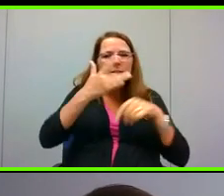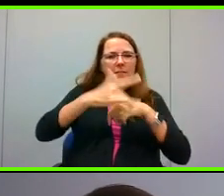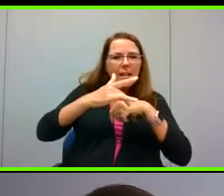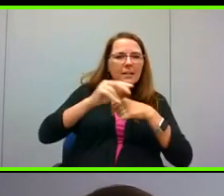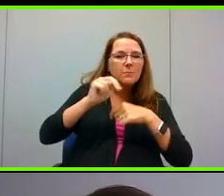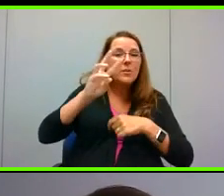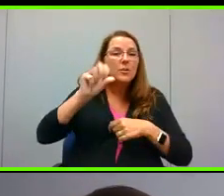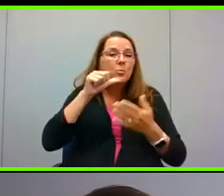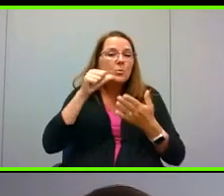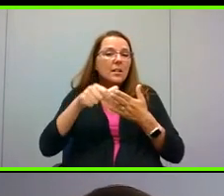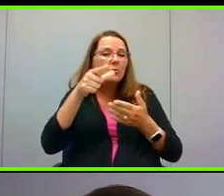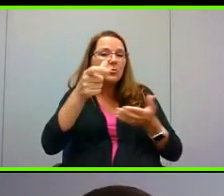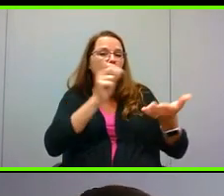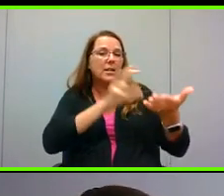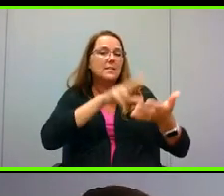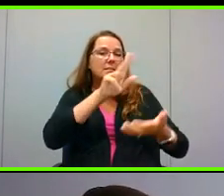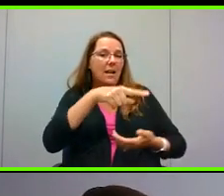sign up for.